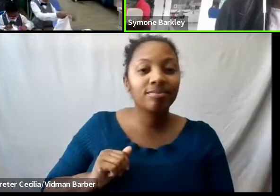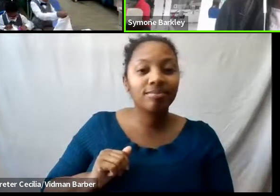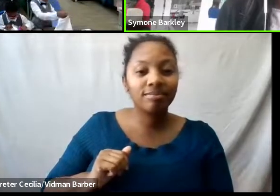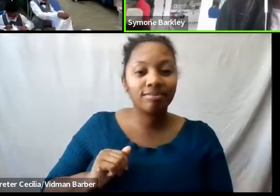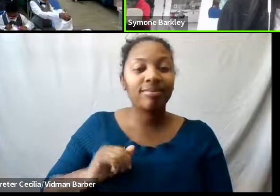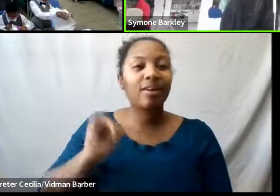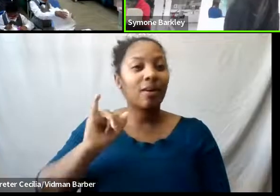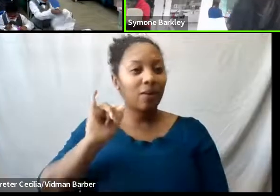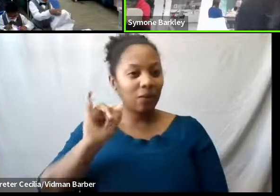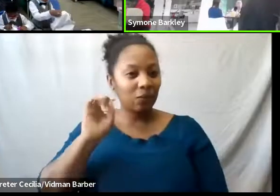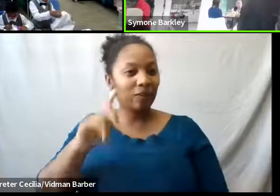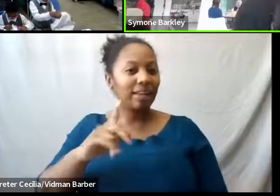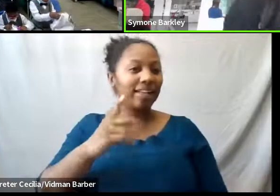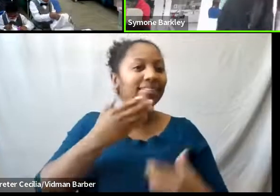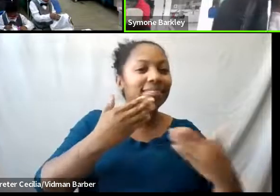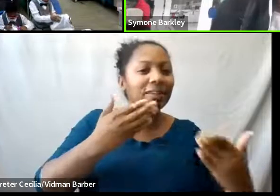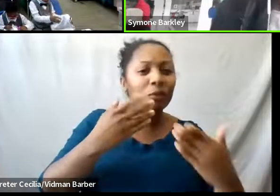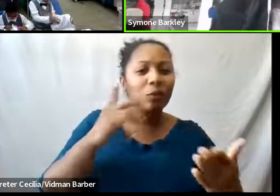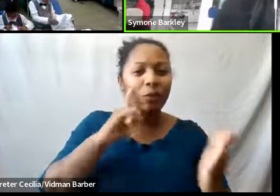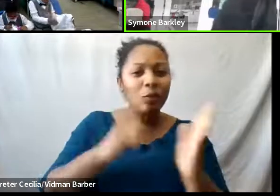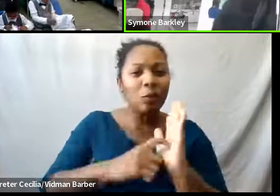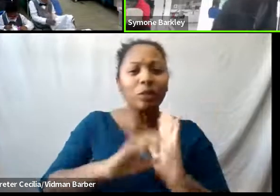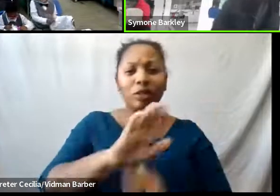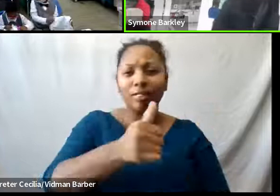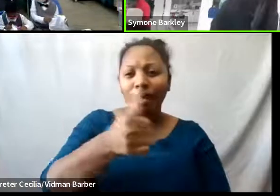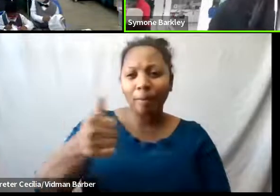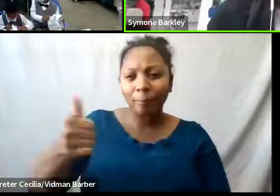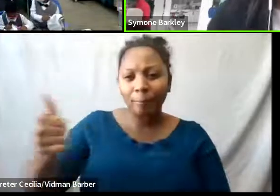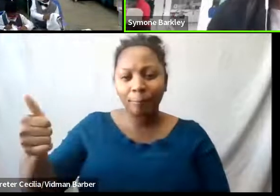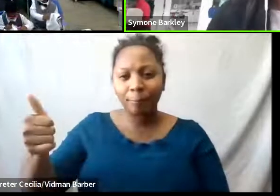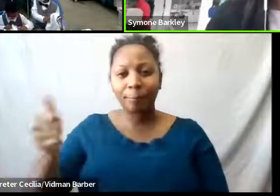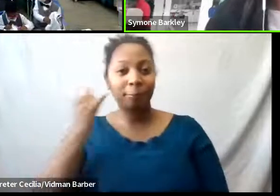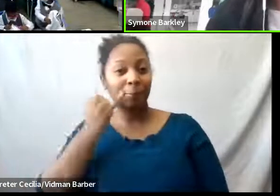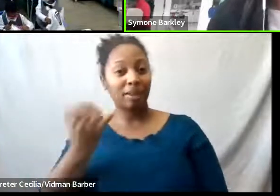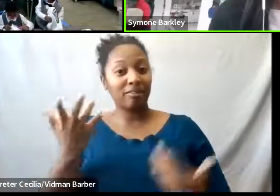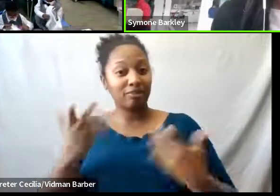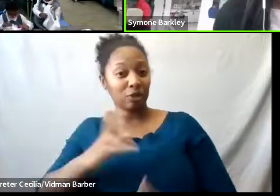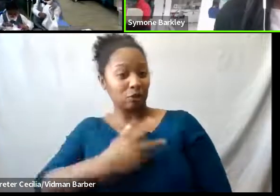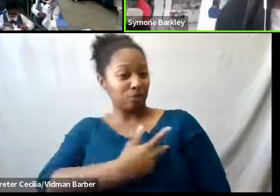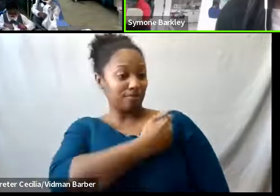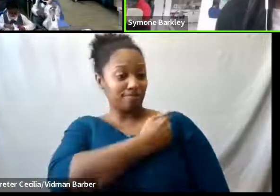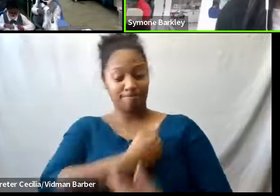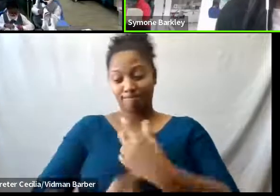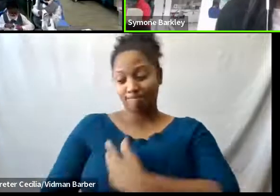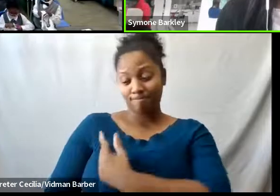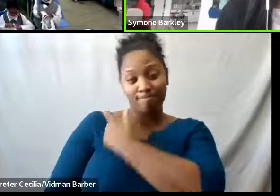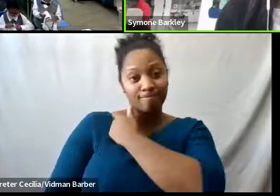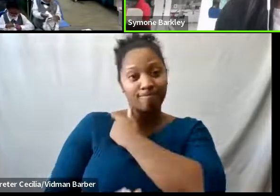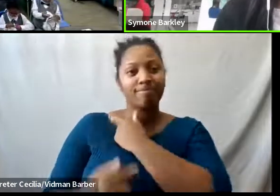with their thumbs up. Thank you. I love that. If you have cut off your sleeves, give me a thumbs up.